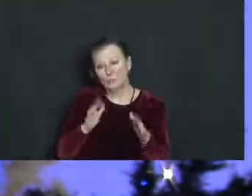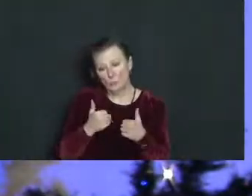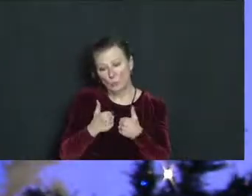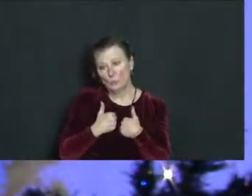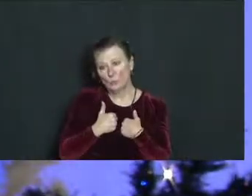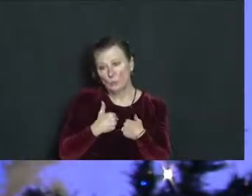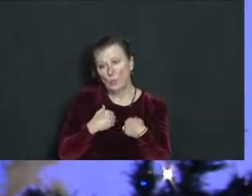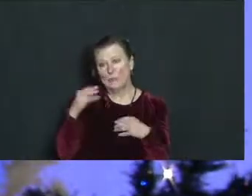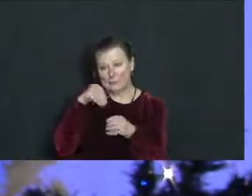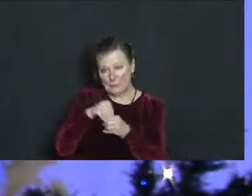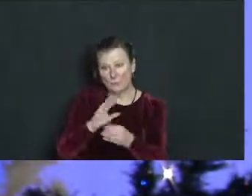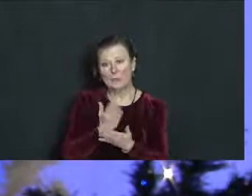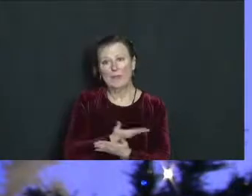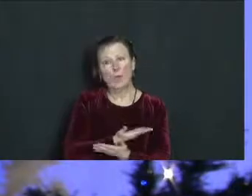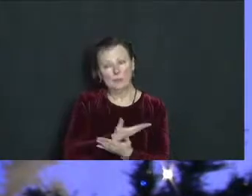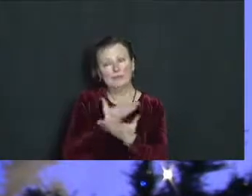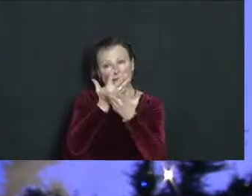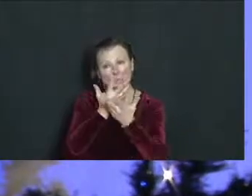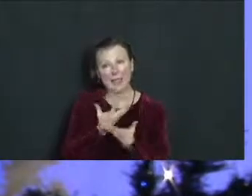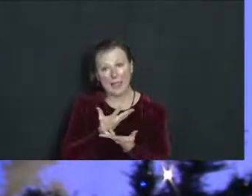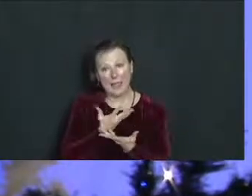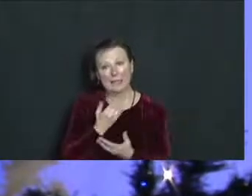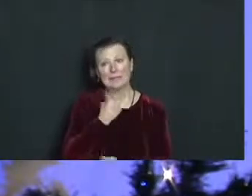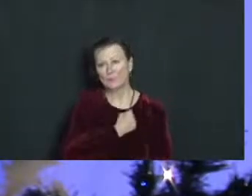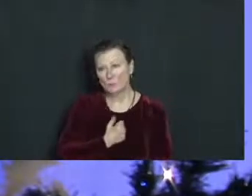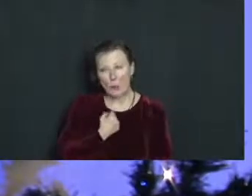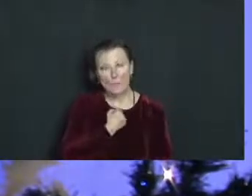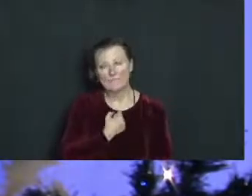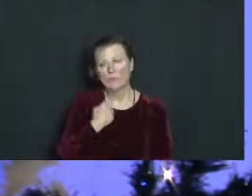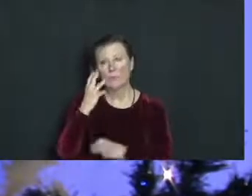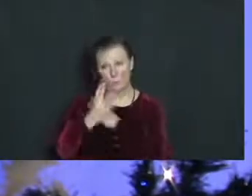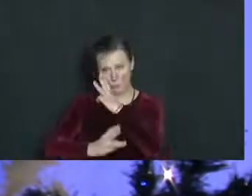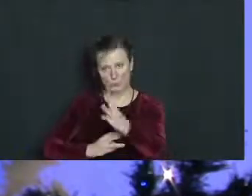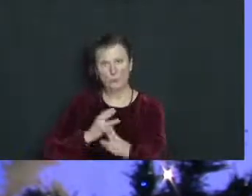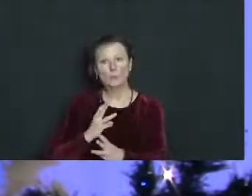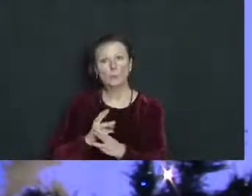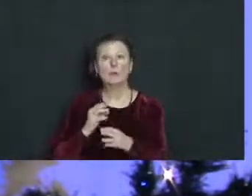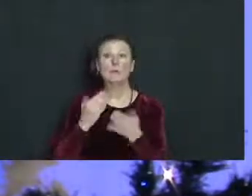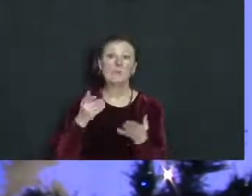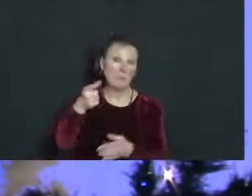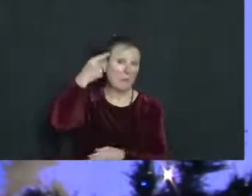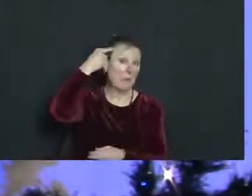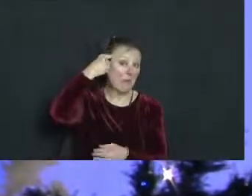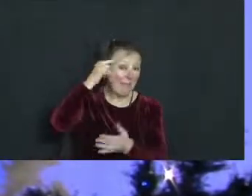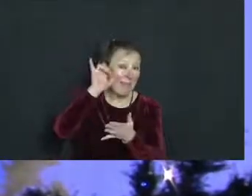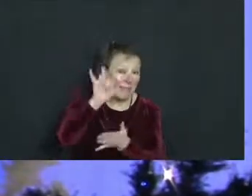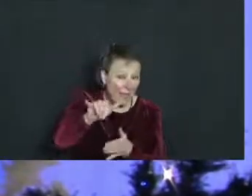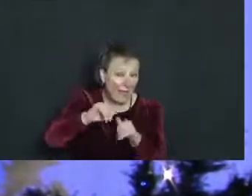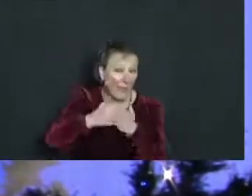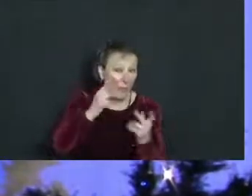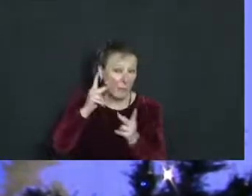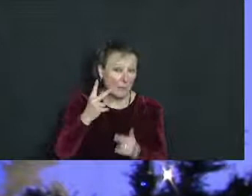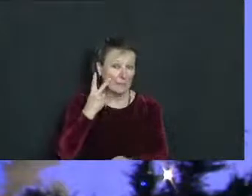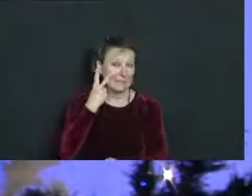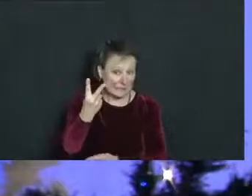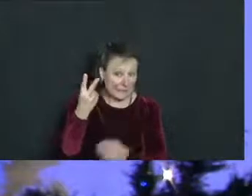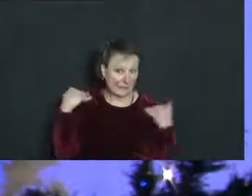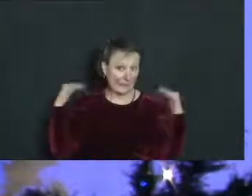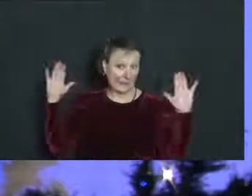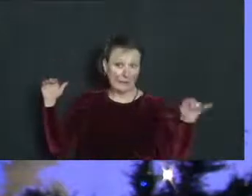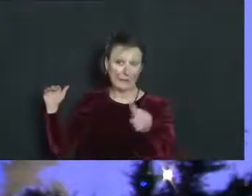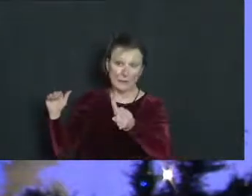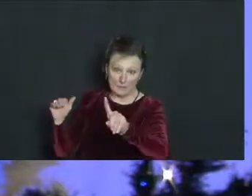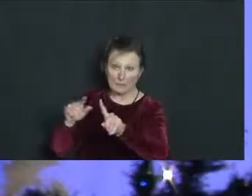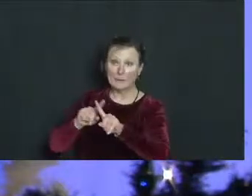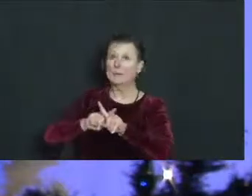and sorrowful world. You might get the impression that that's how people see angels. However, if you read in